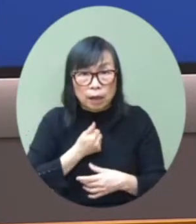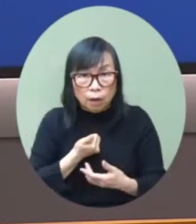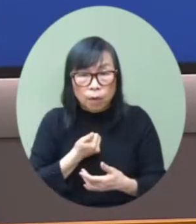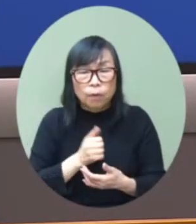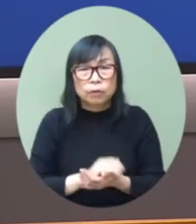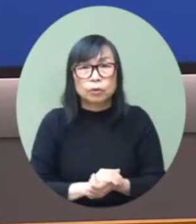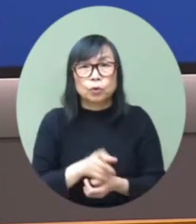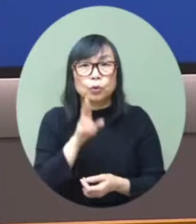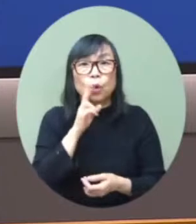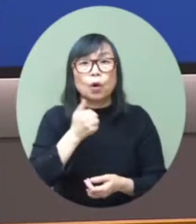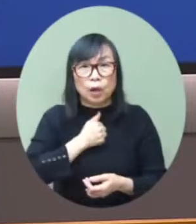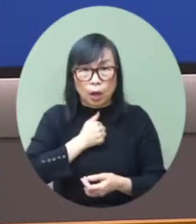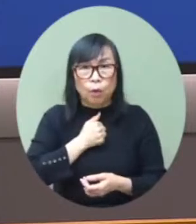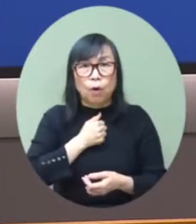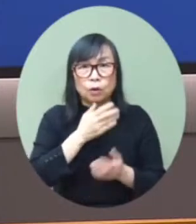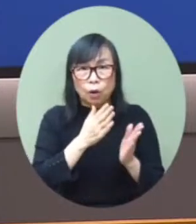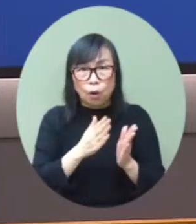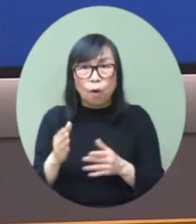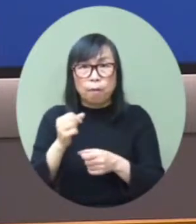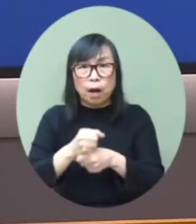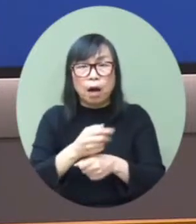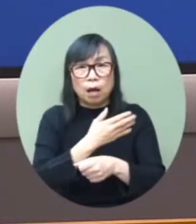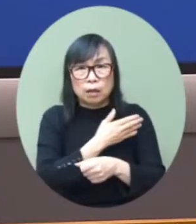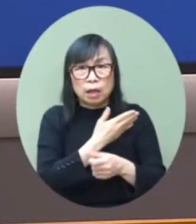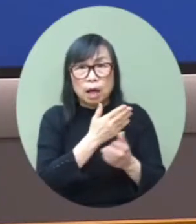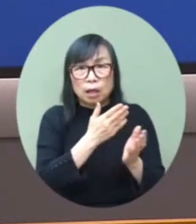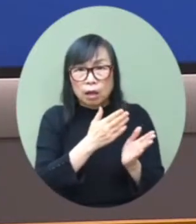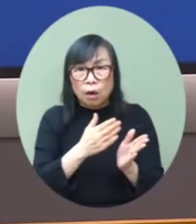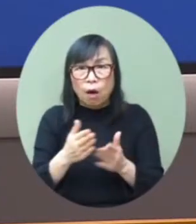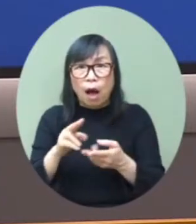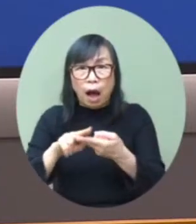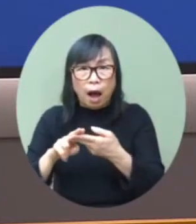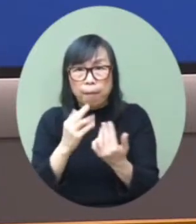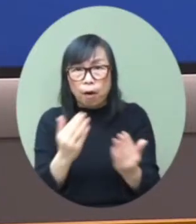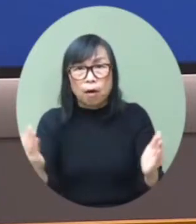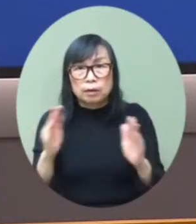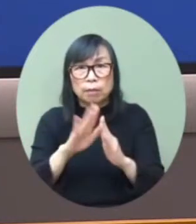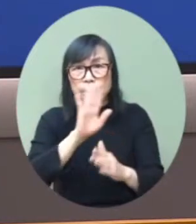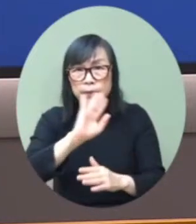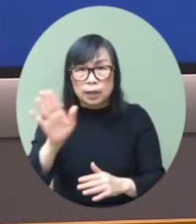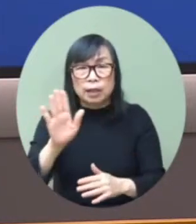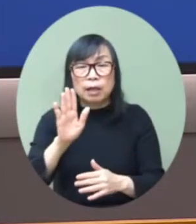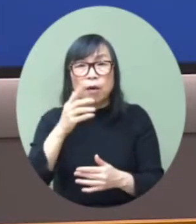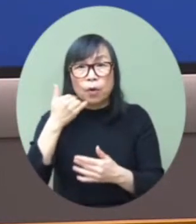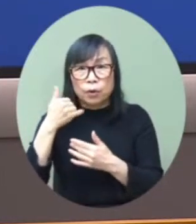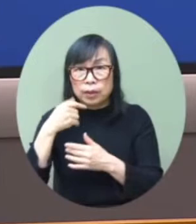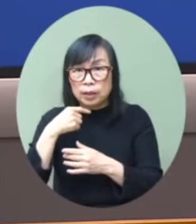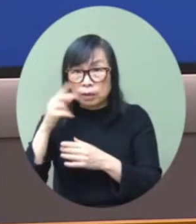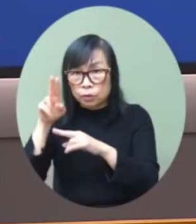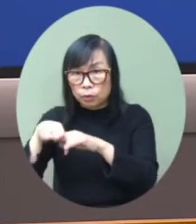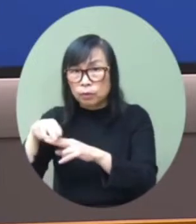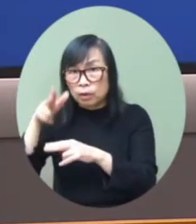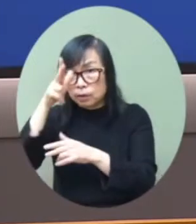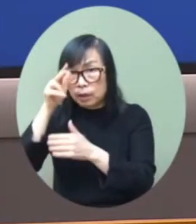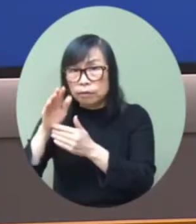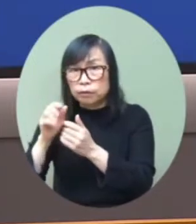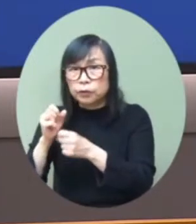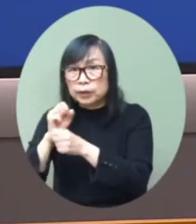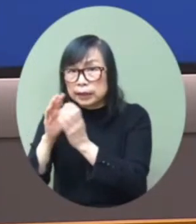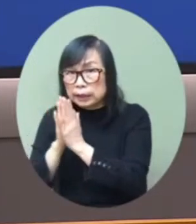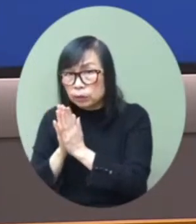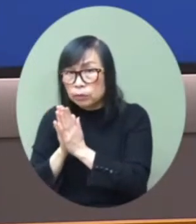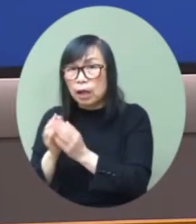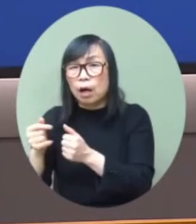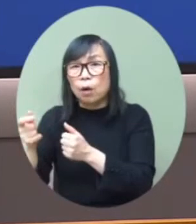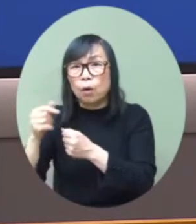with the COVID patients. If there are sufficient manpower, they can dispatch some to the AWE, that we don't need to request the